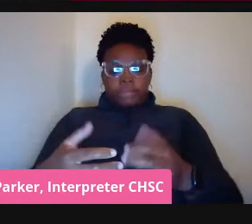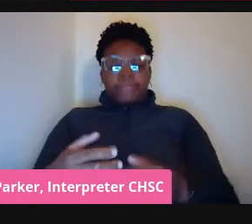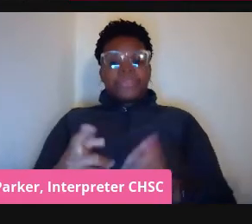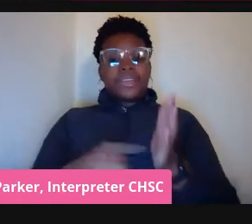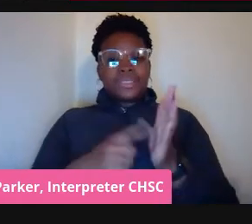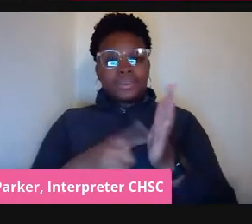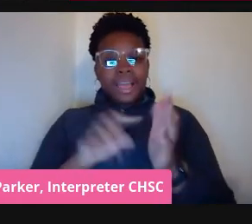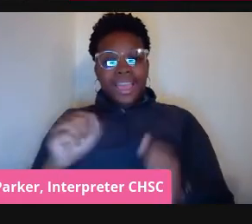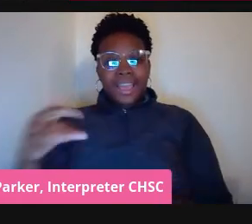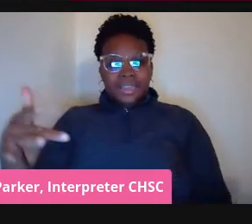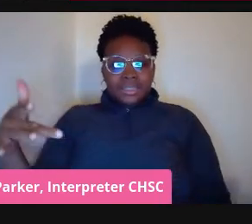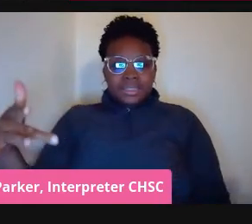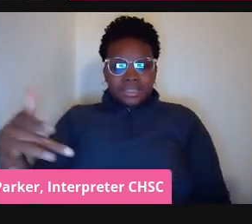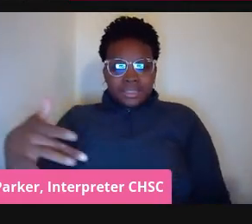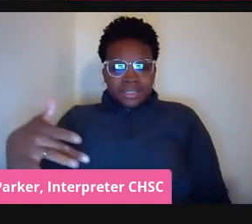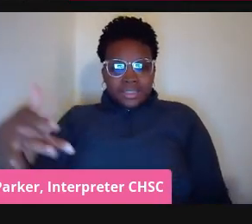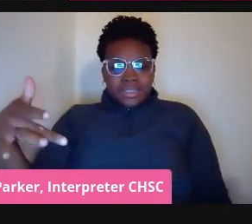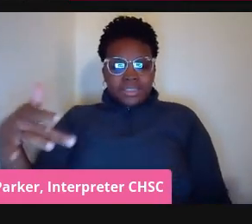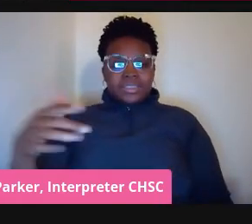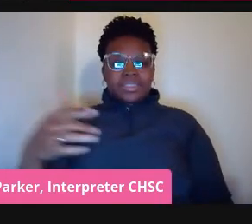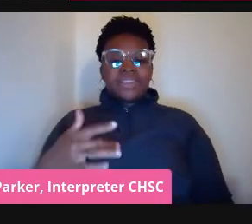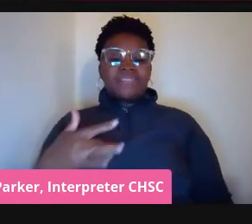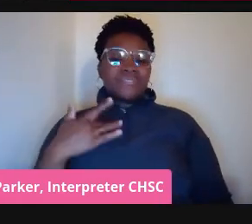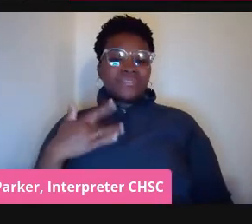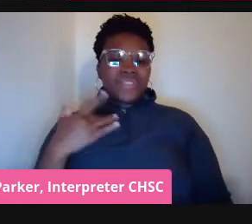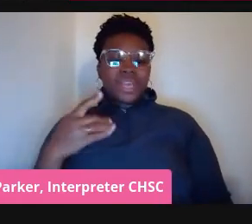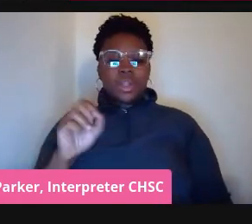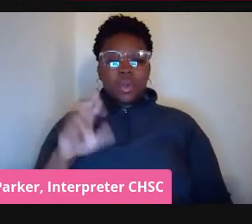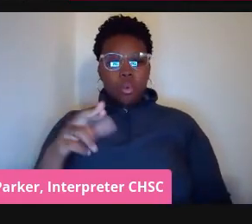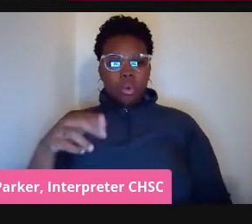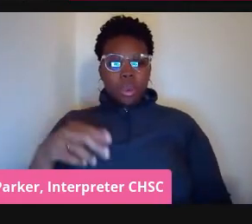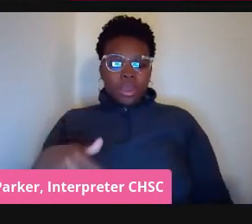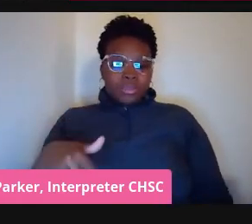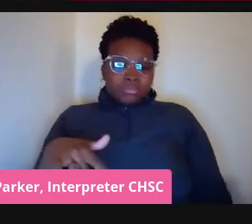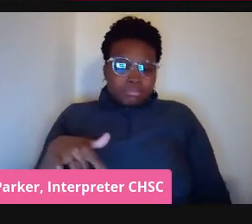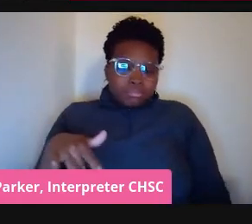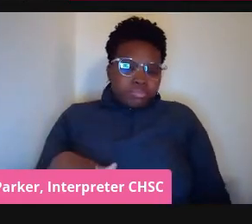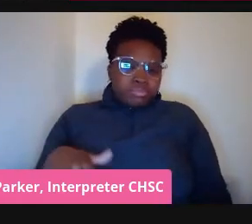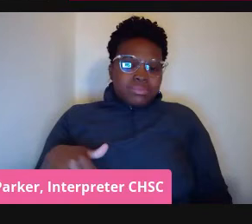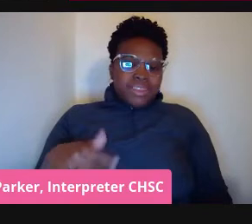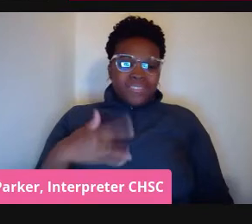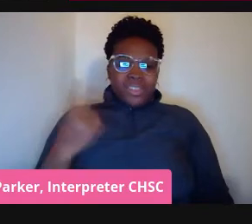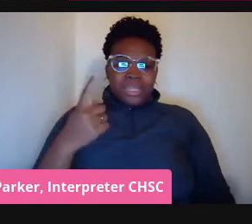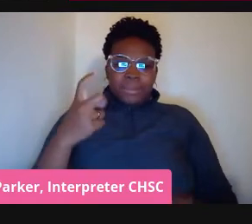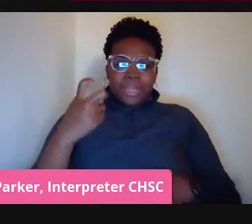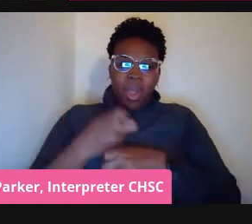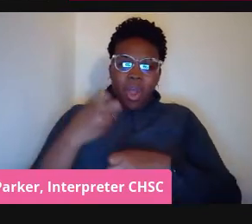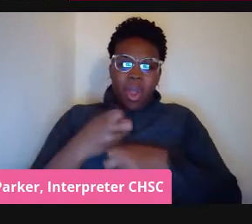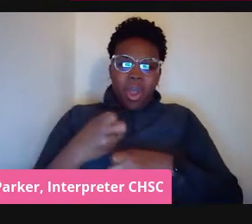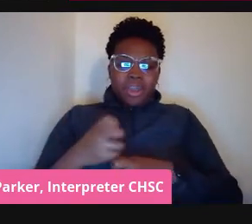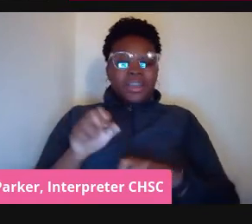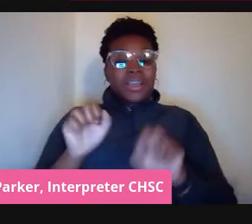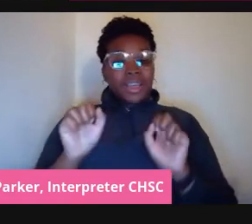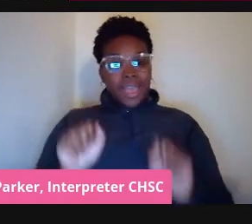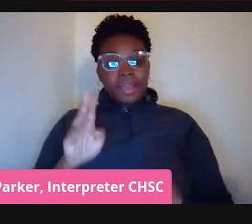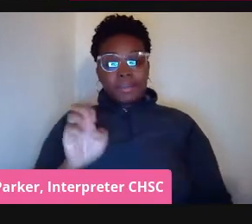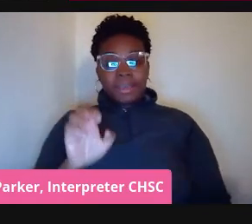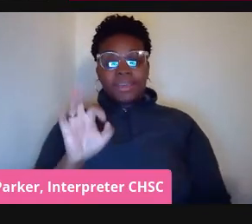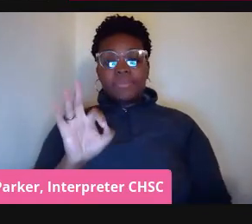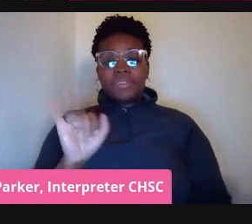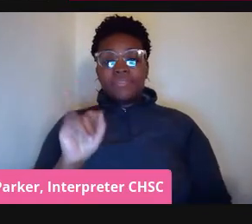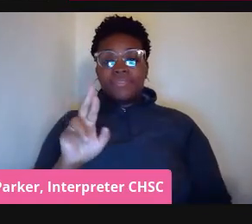your stomach and feel a fibroid, or touch a little bit low in your pelvic region and feel something hard, and that could be a fibroid